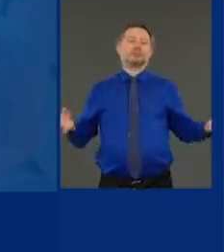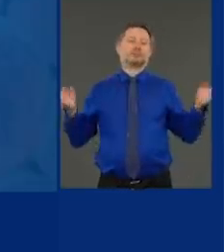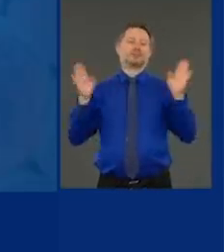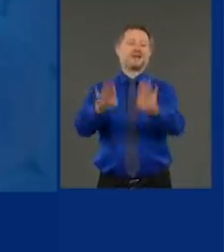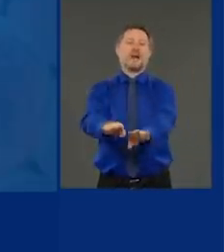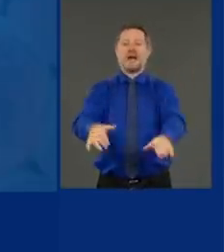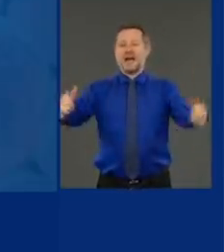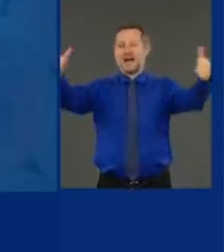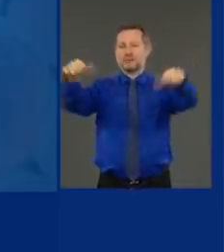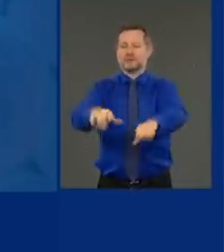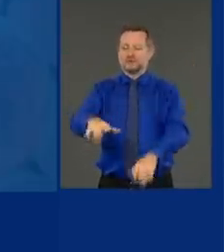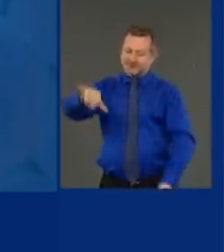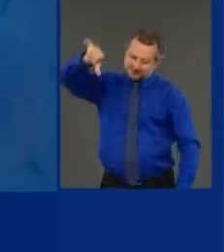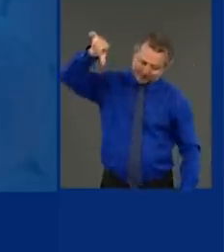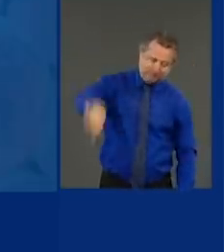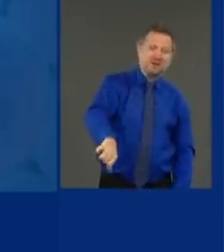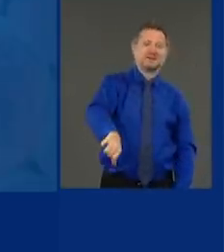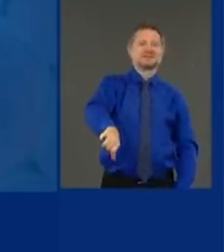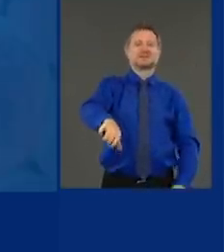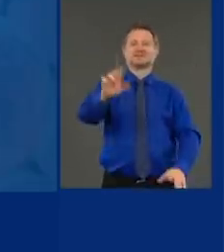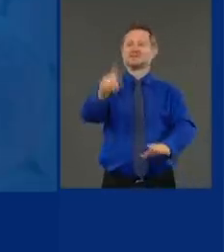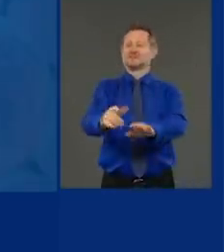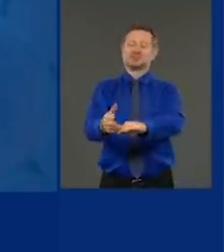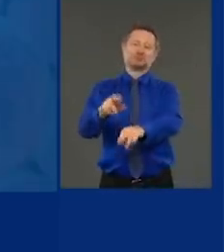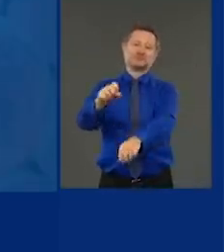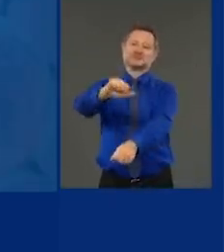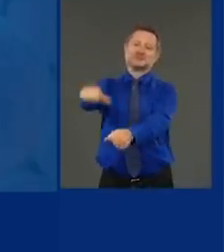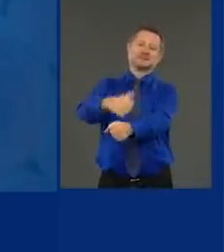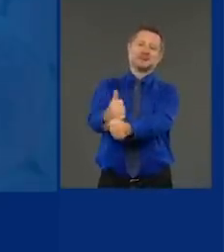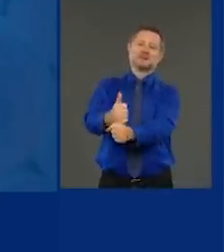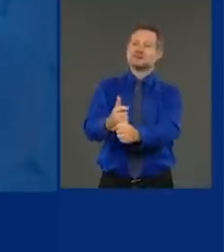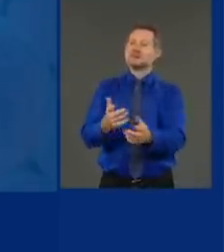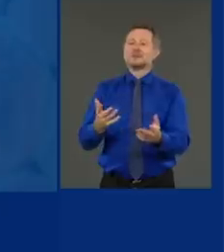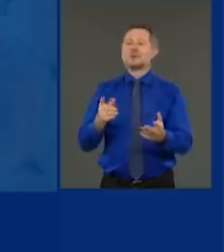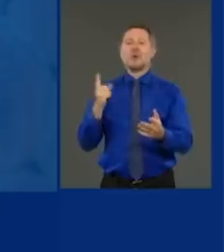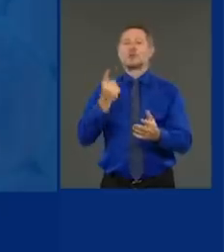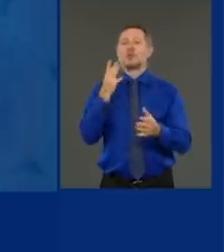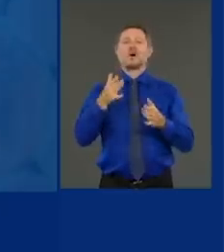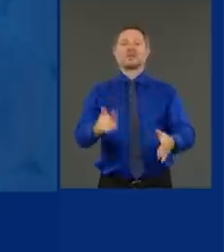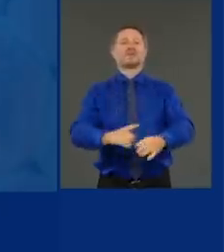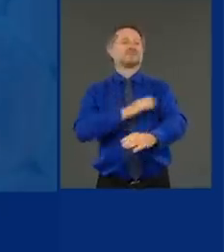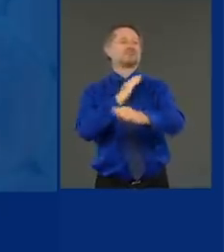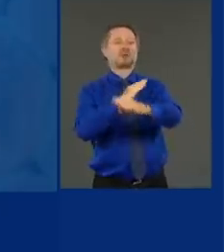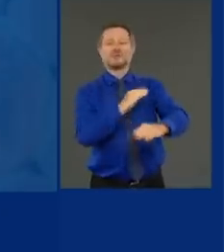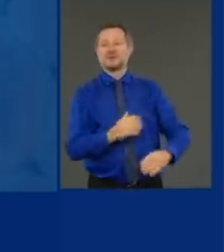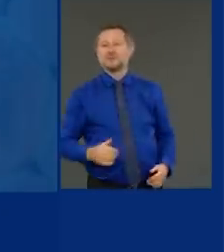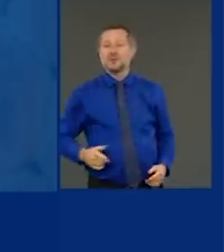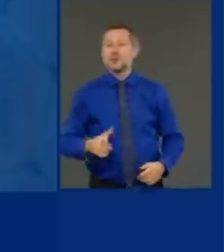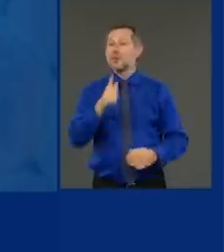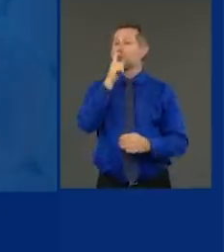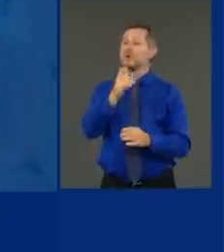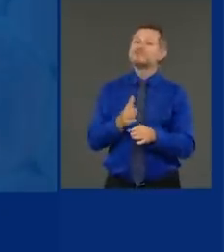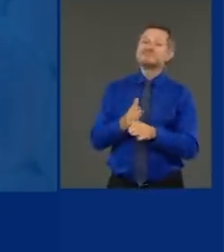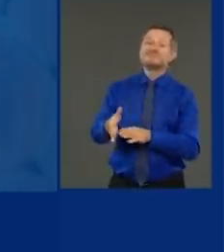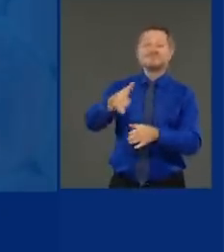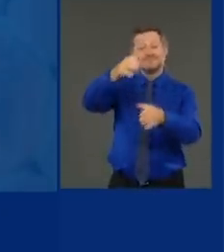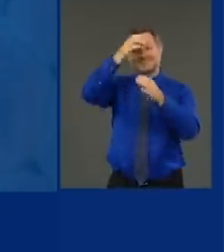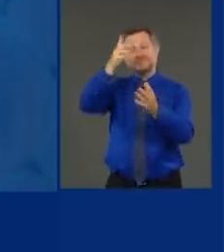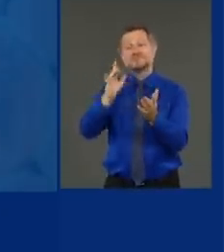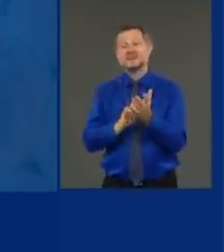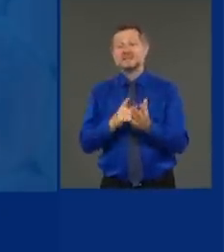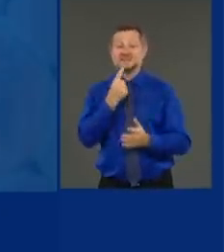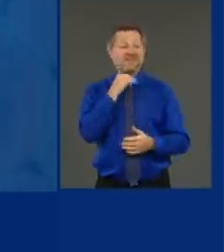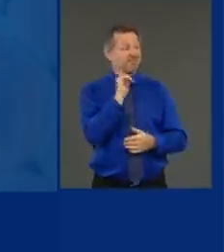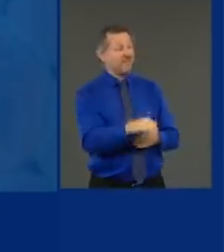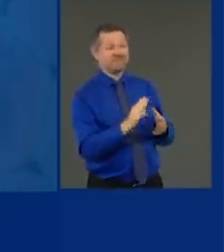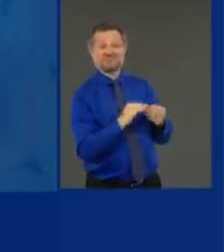and start over, that that's the only way to stop the virus. That's what medical experts are saying. Hit the reset